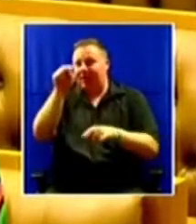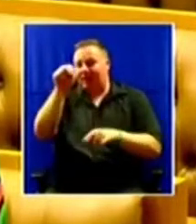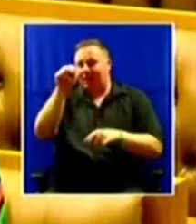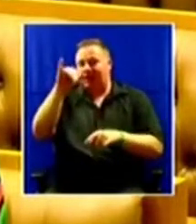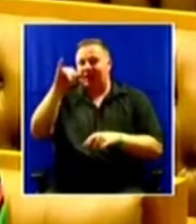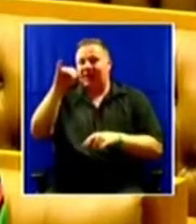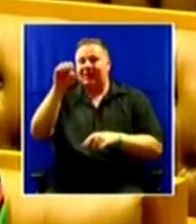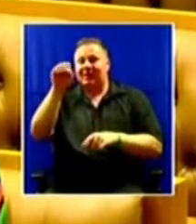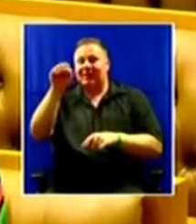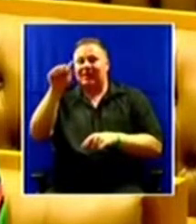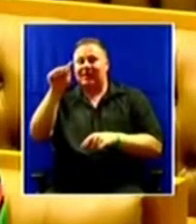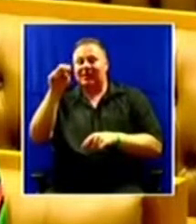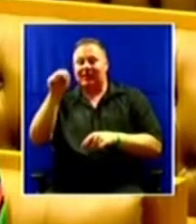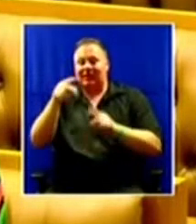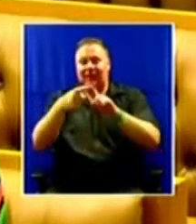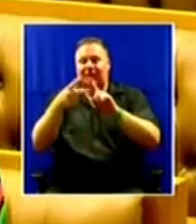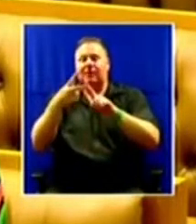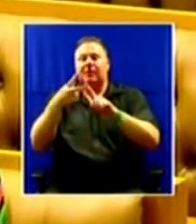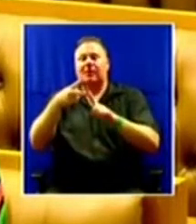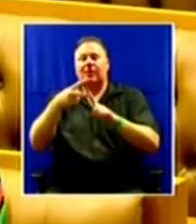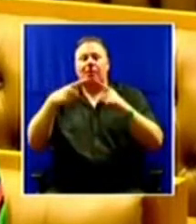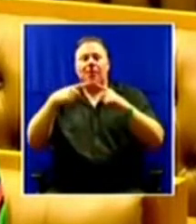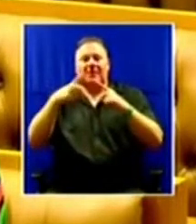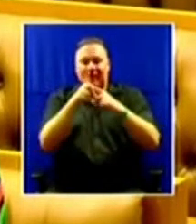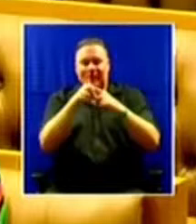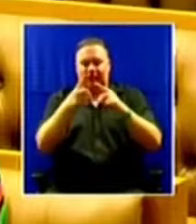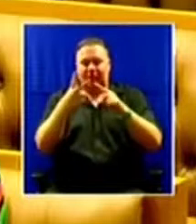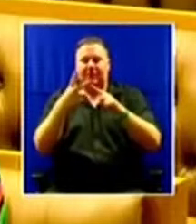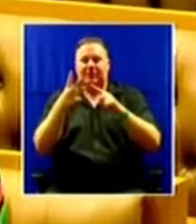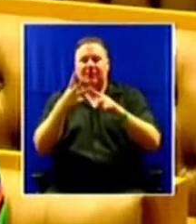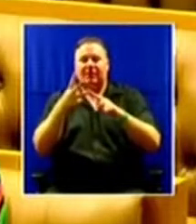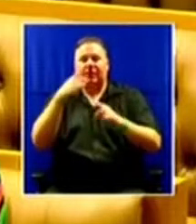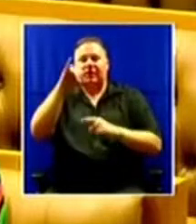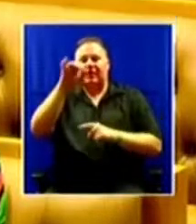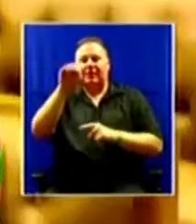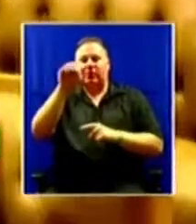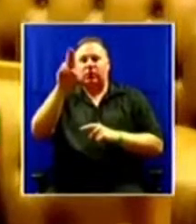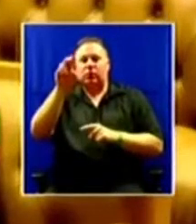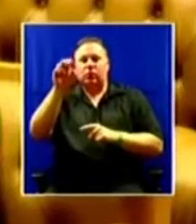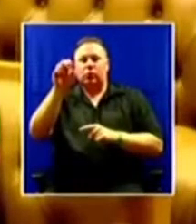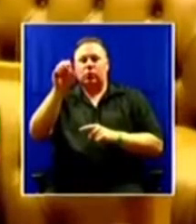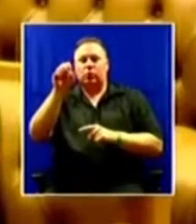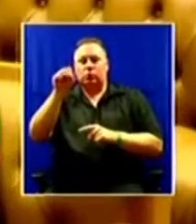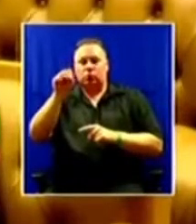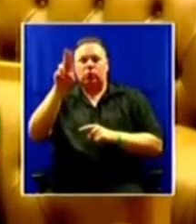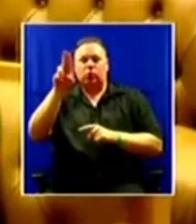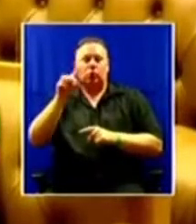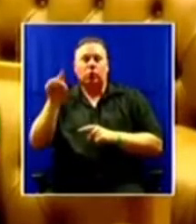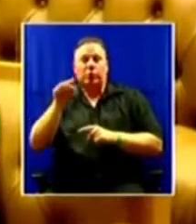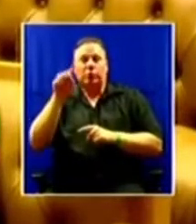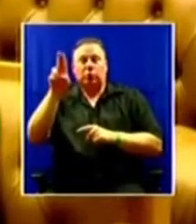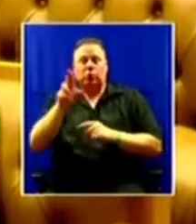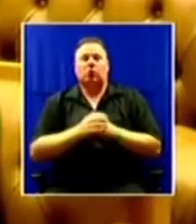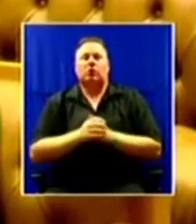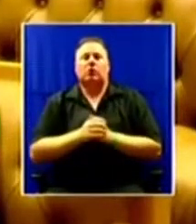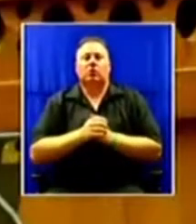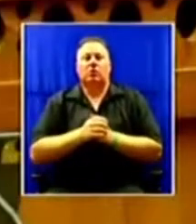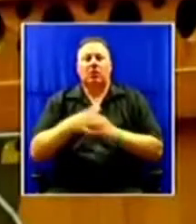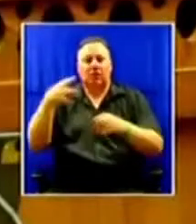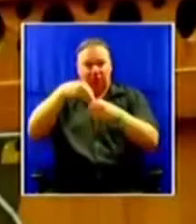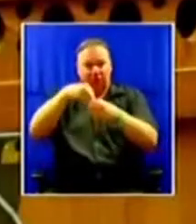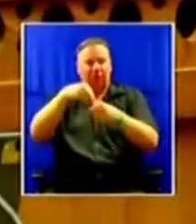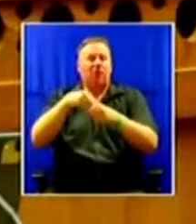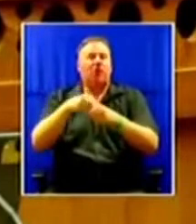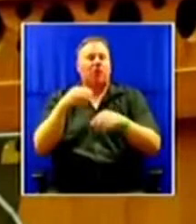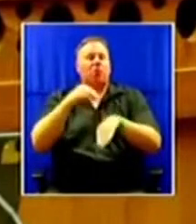Mercedes-Benz, and Isuzu in expanded production facilities, all of which cement